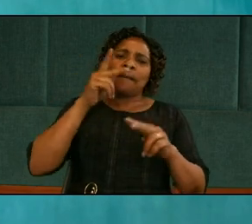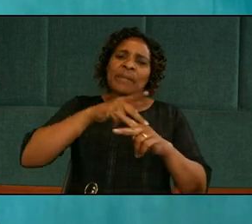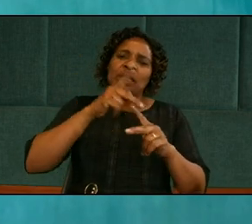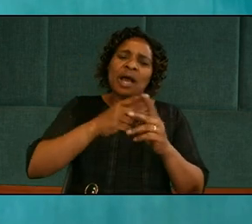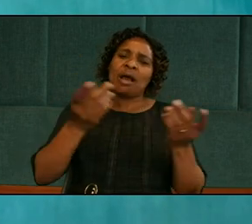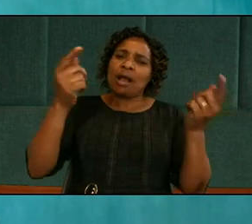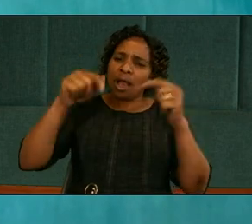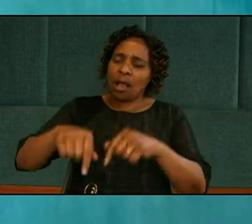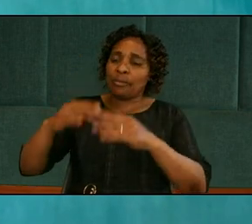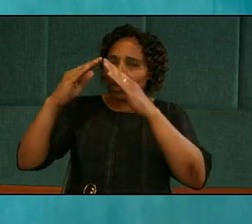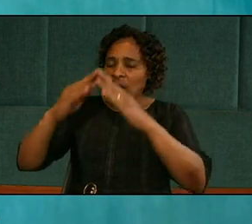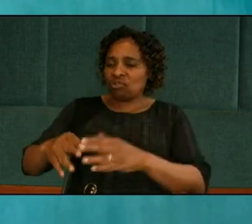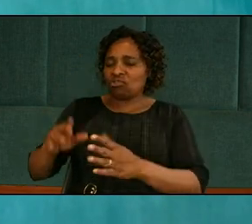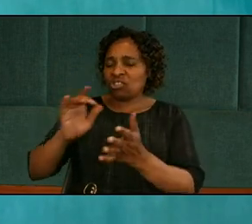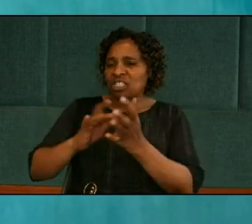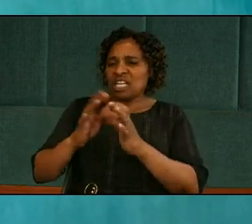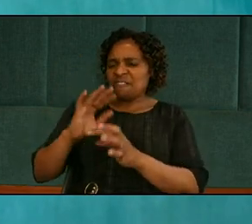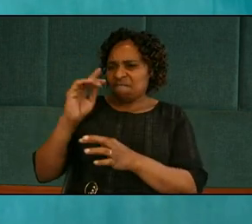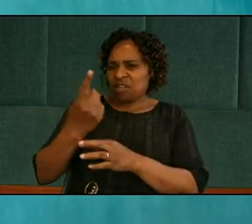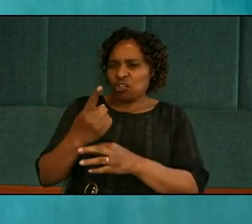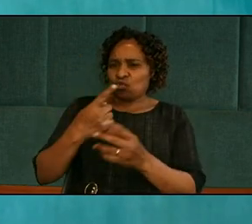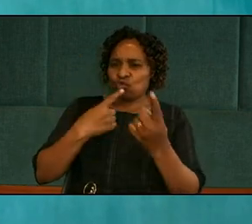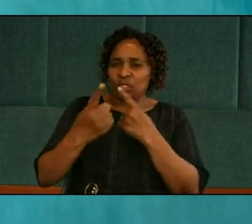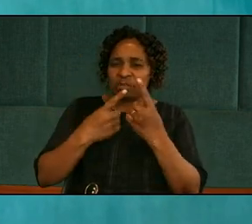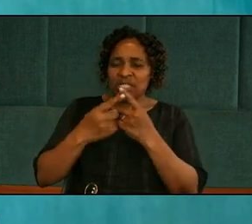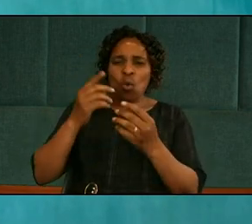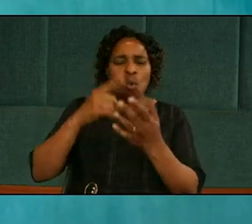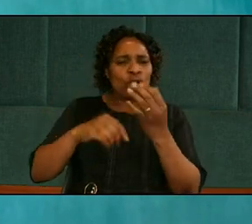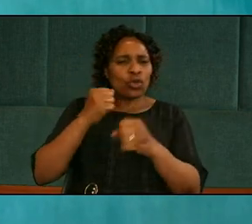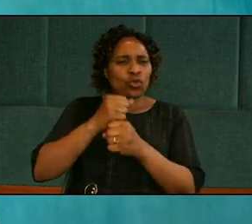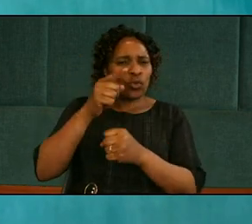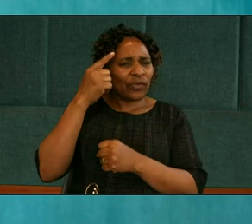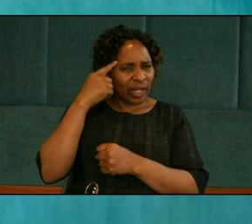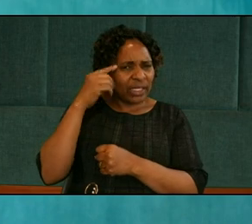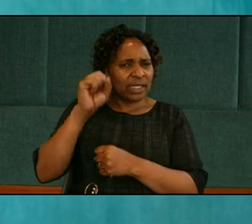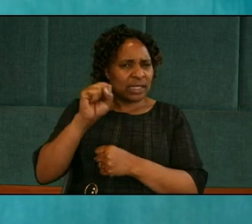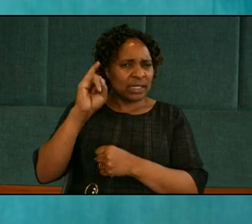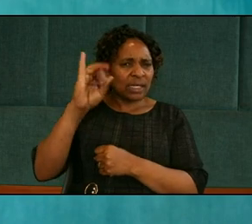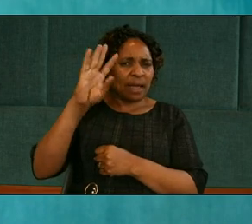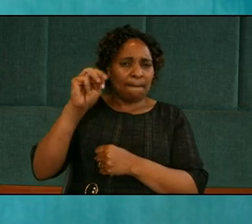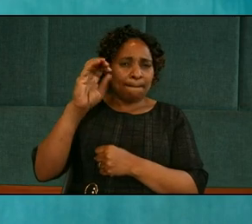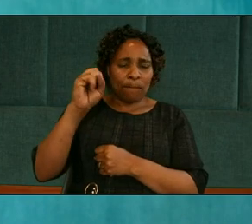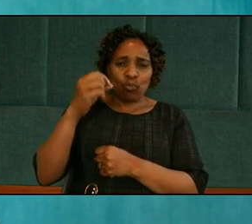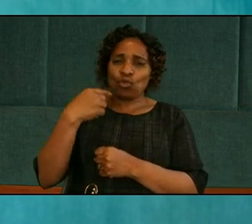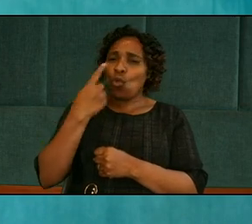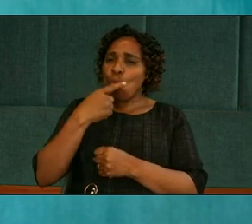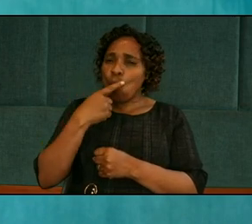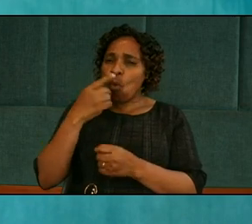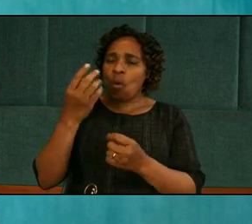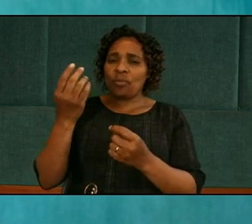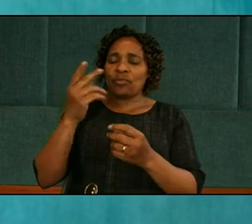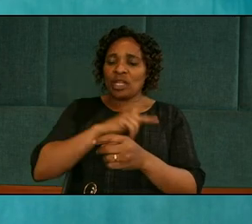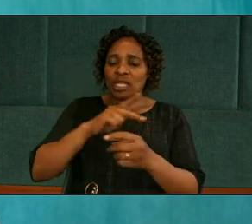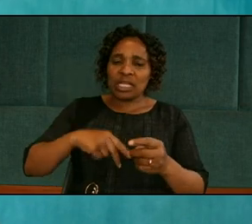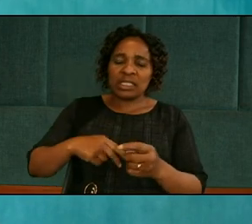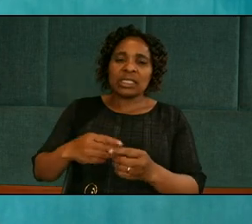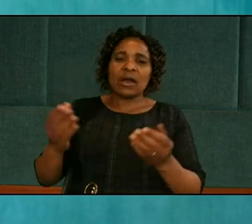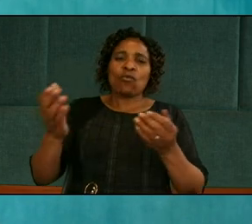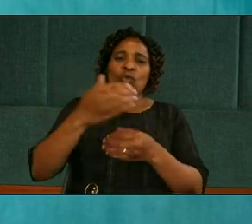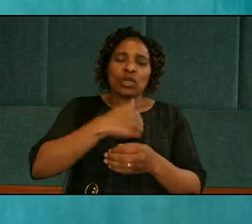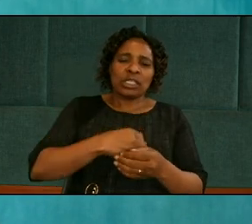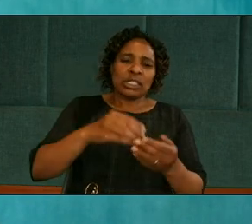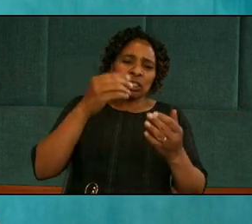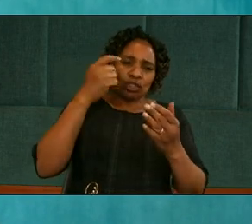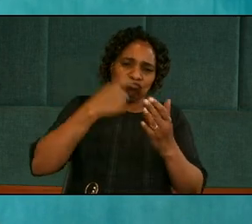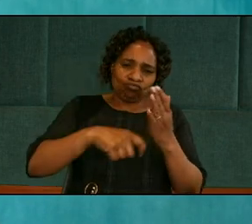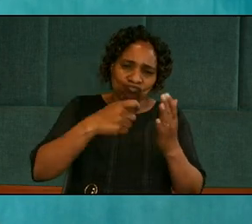was first to speak. "What do you think, Simon?" he asked. "From whom do the kings of the earth collect duty and